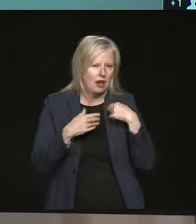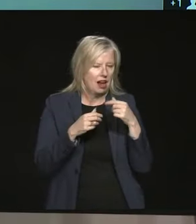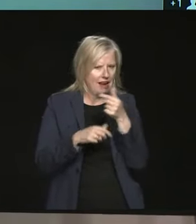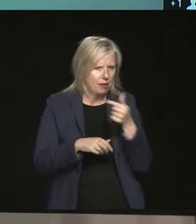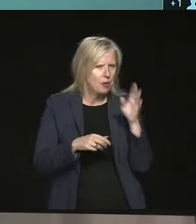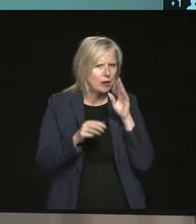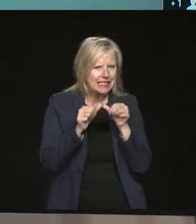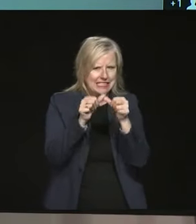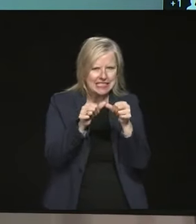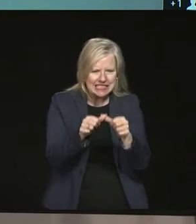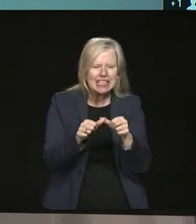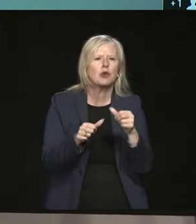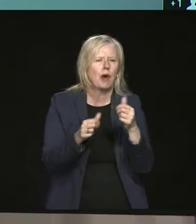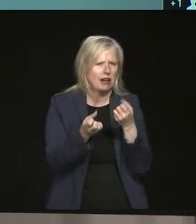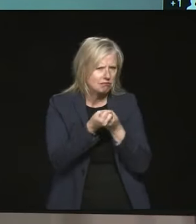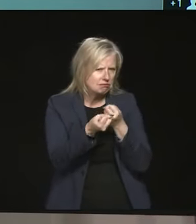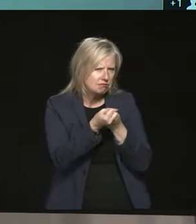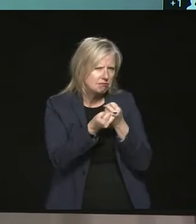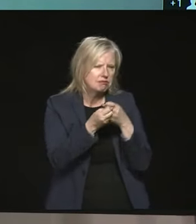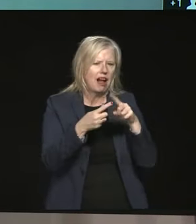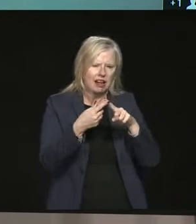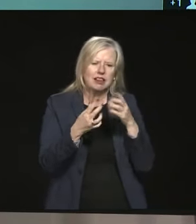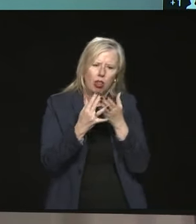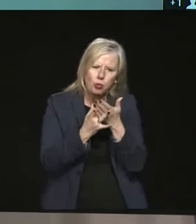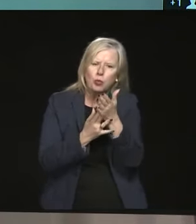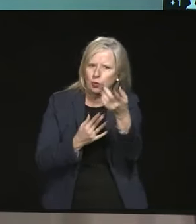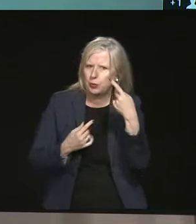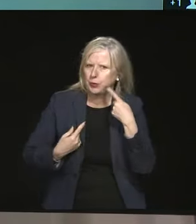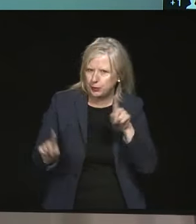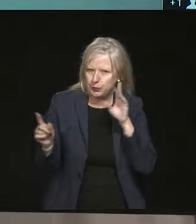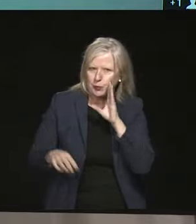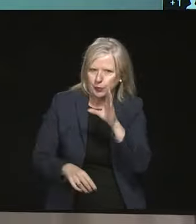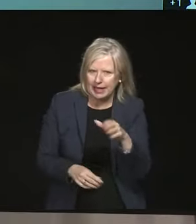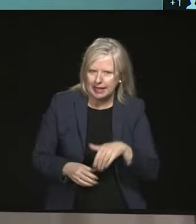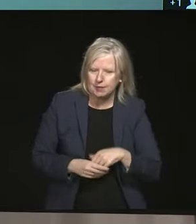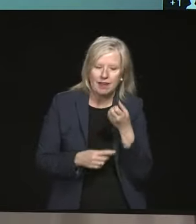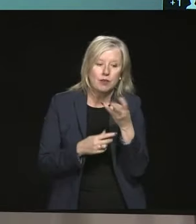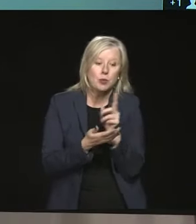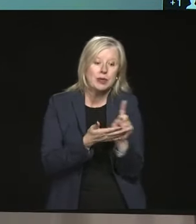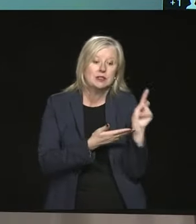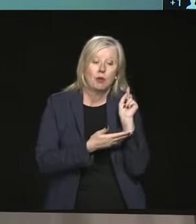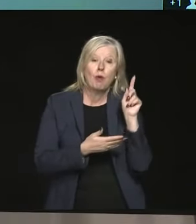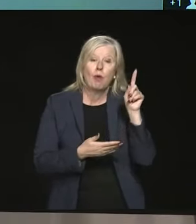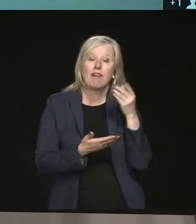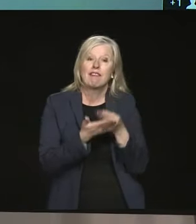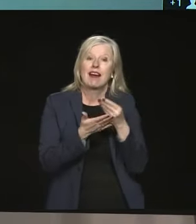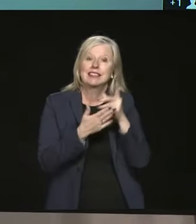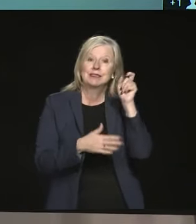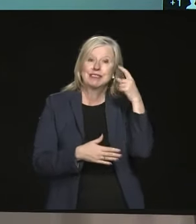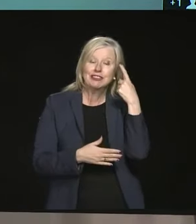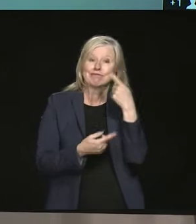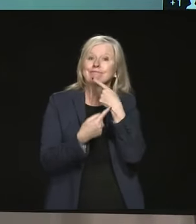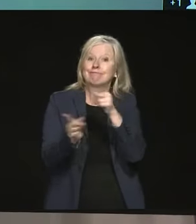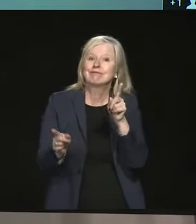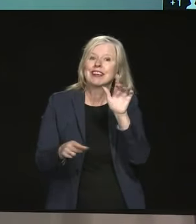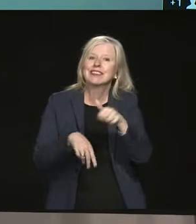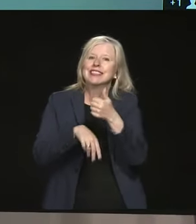this. A few weeks ago, as the finance minister said, we launched the Canada Emergency Business